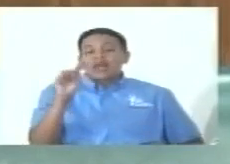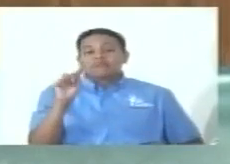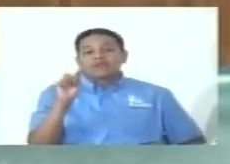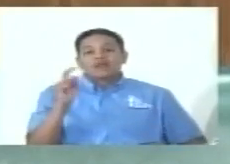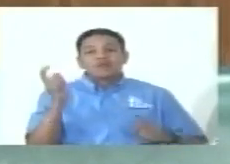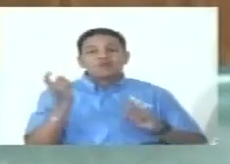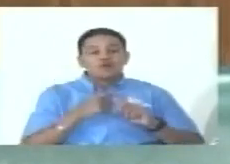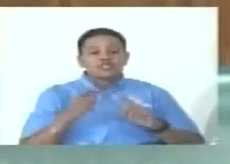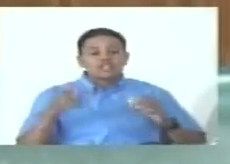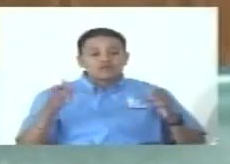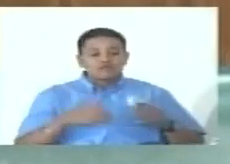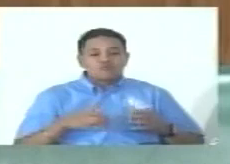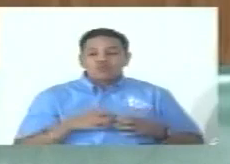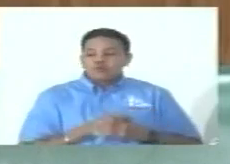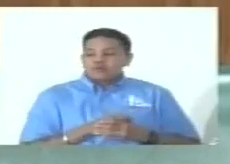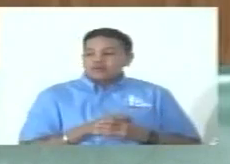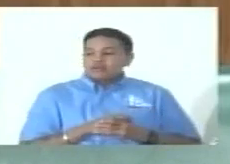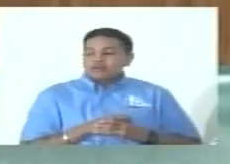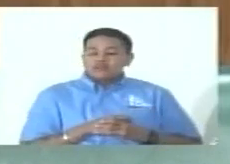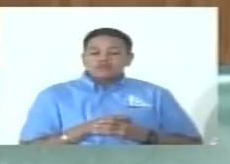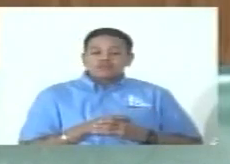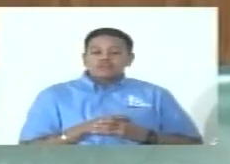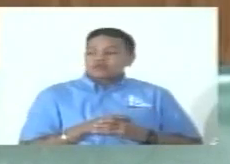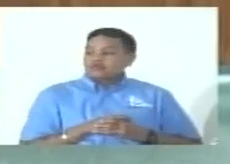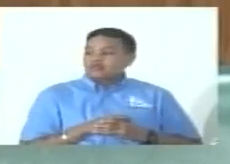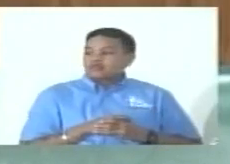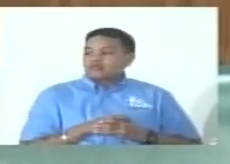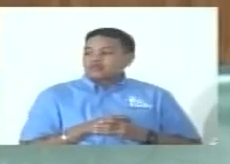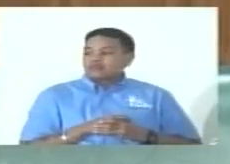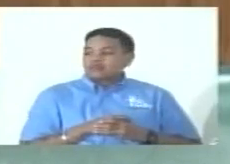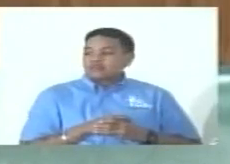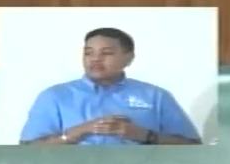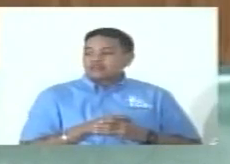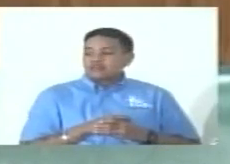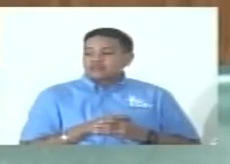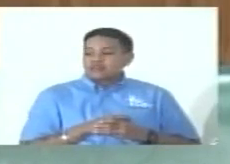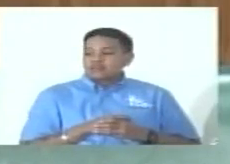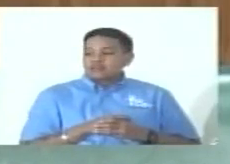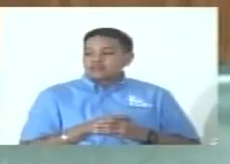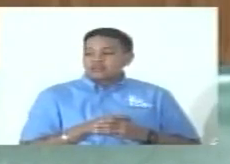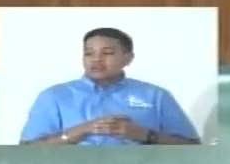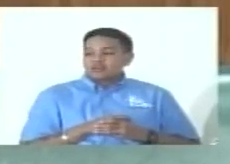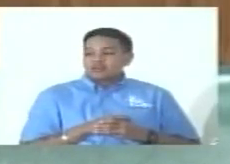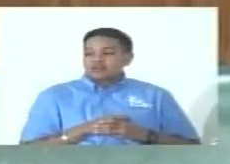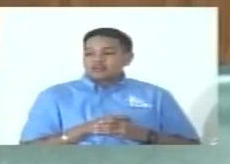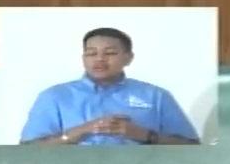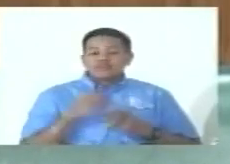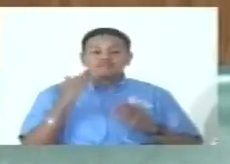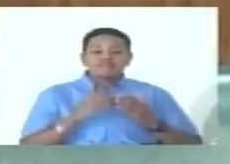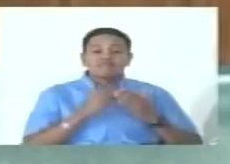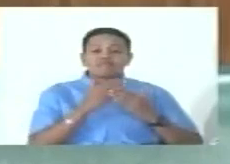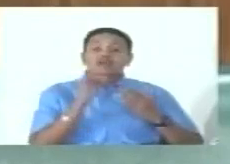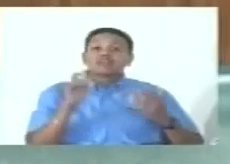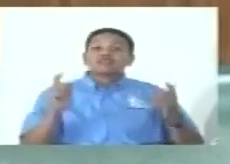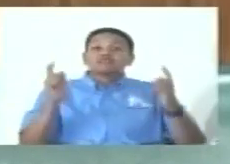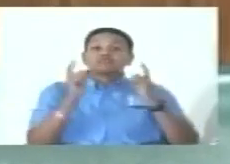group. The fact that he had run into Dr.